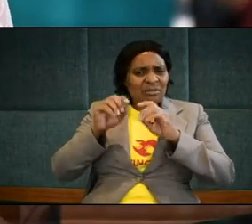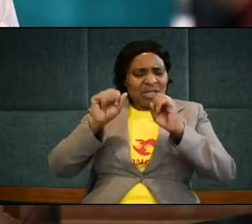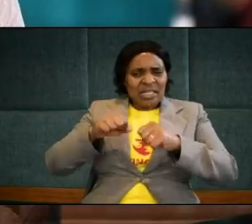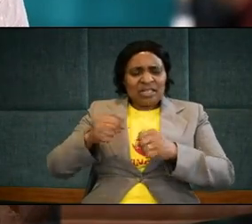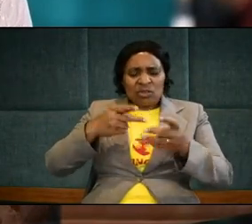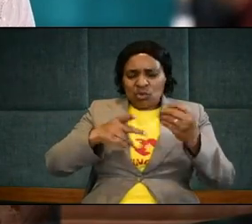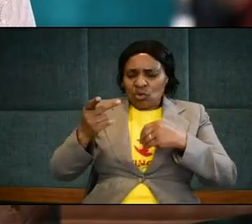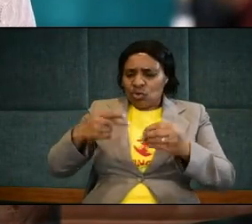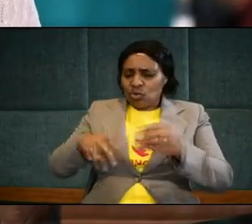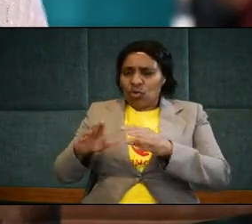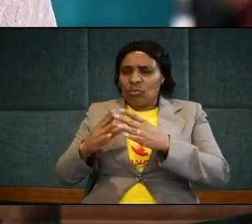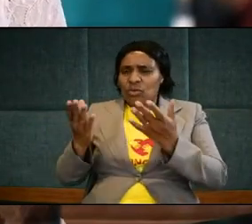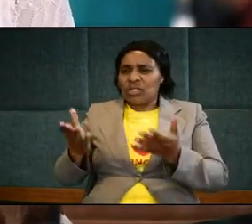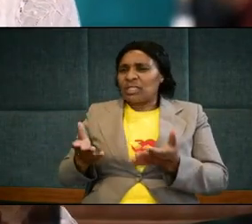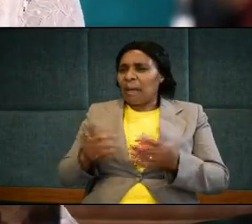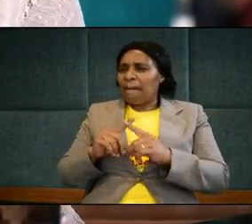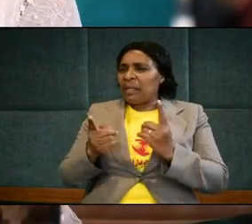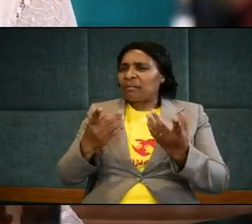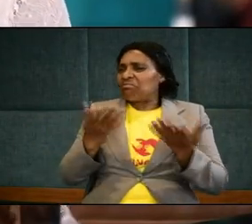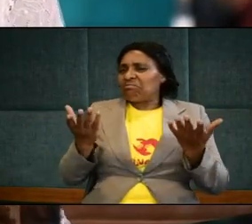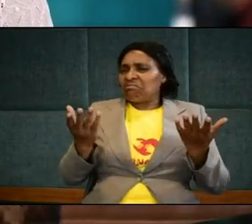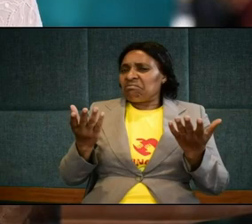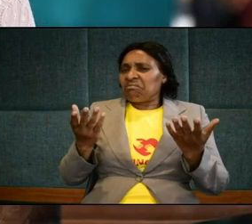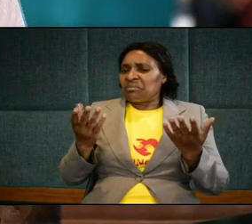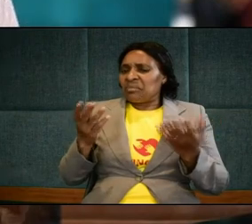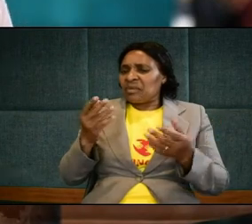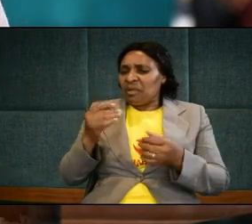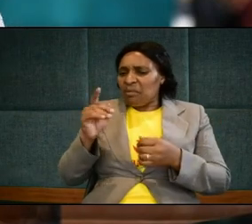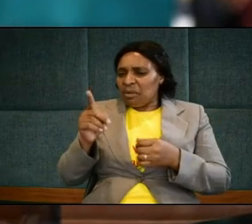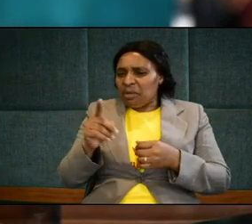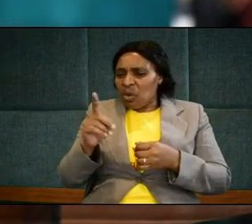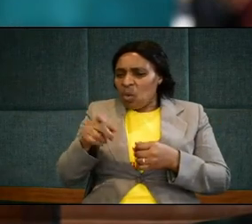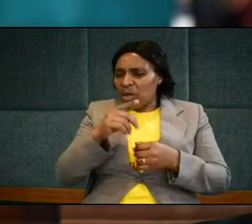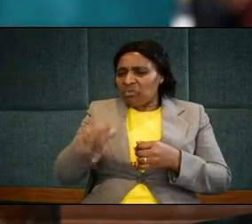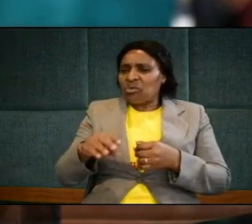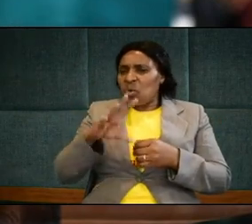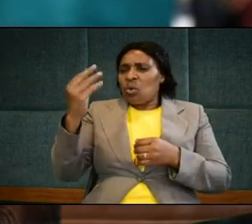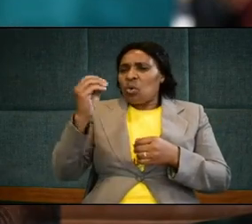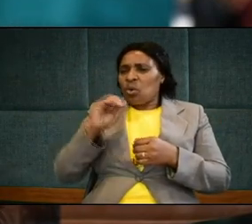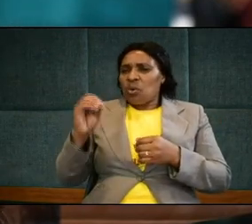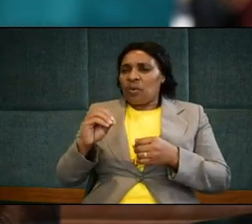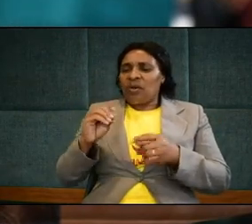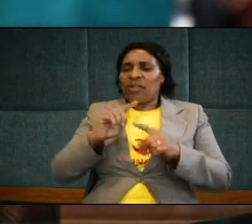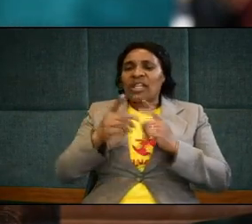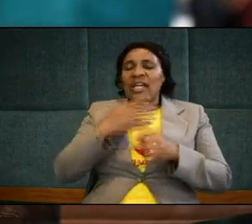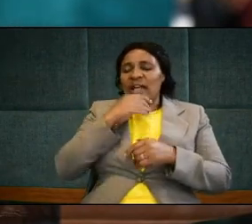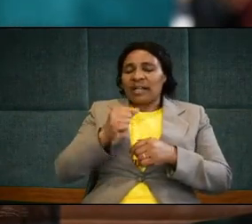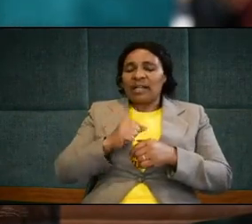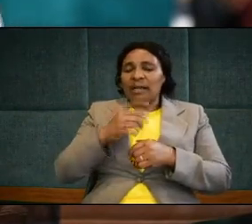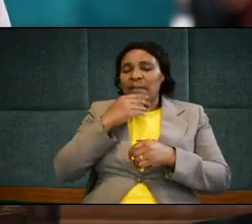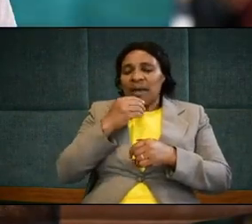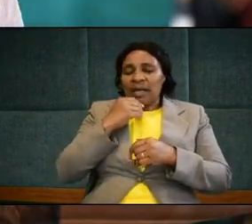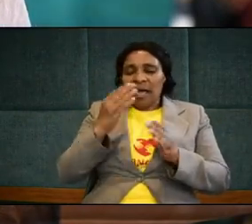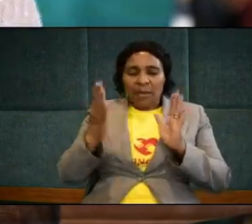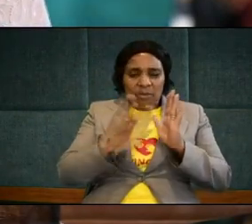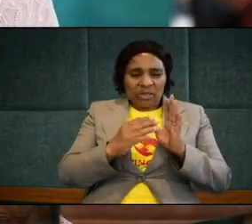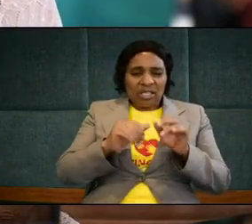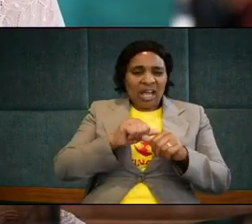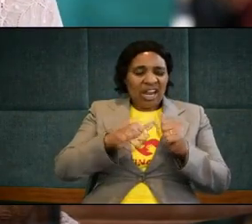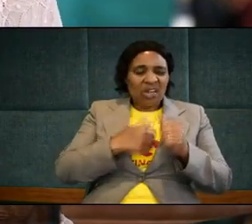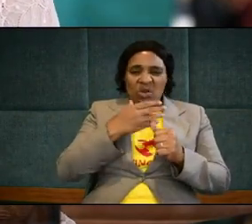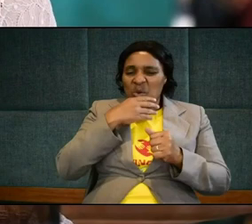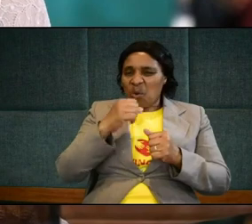sold books, but was it really worth the gasoline? And then an elderly man approached him around the age of